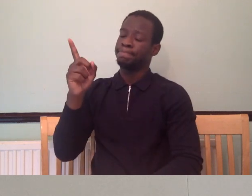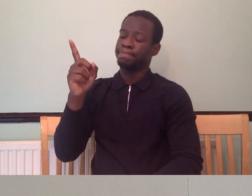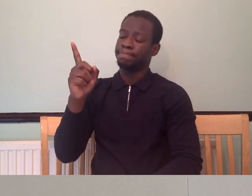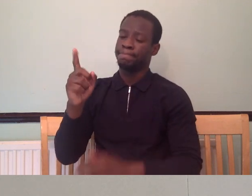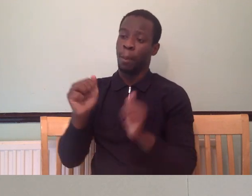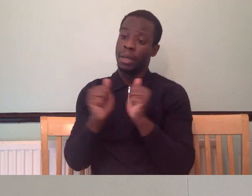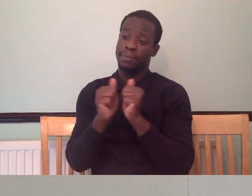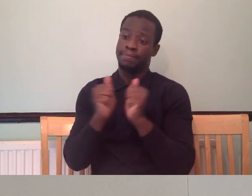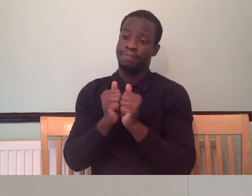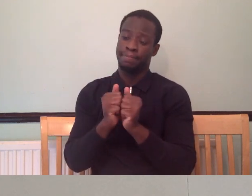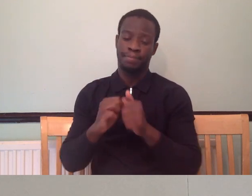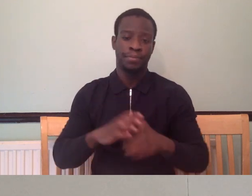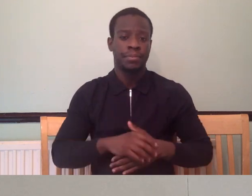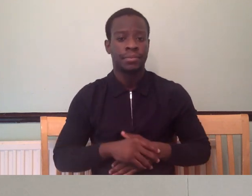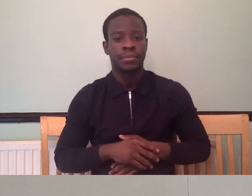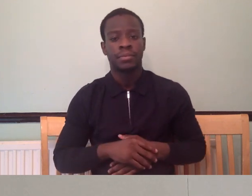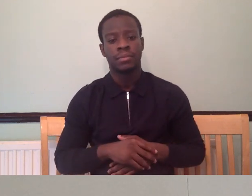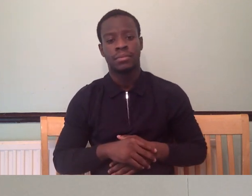Amen.